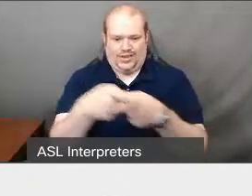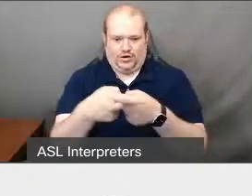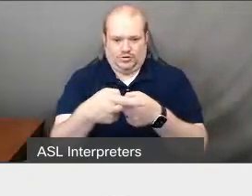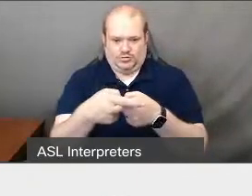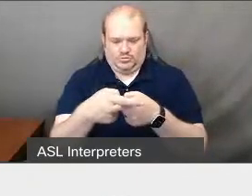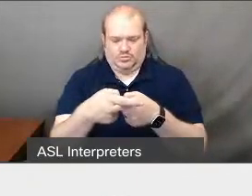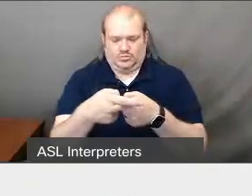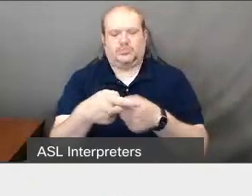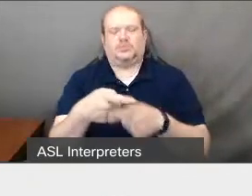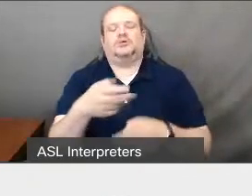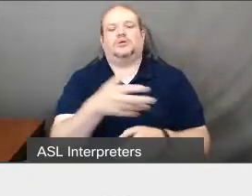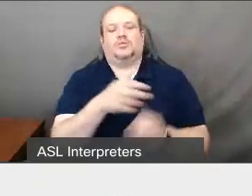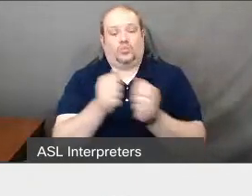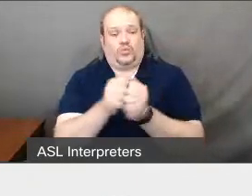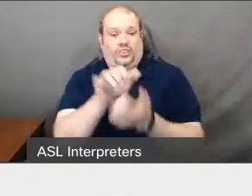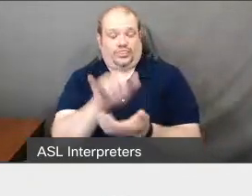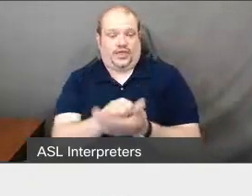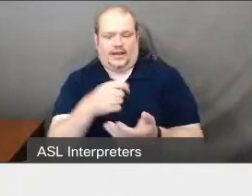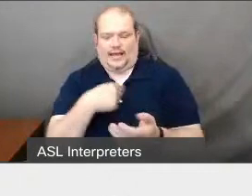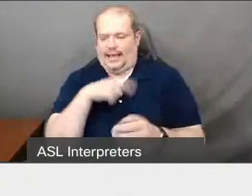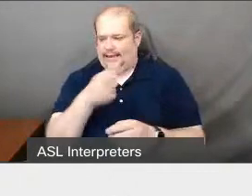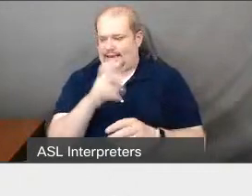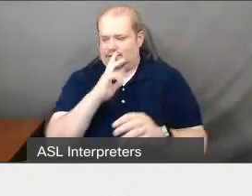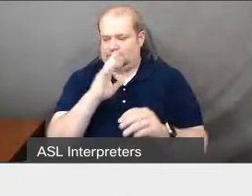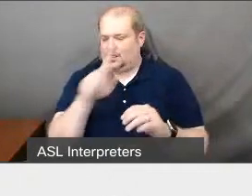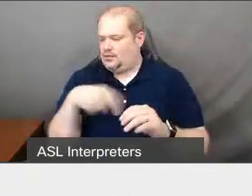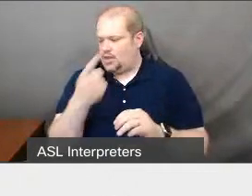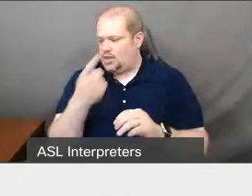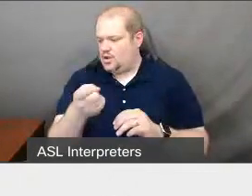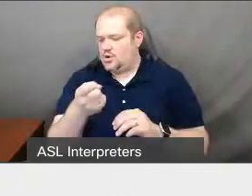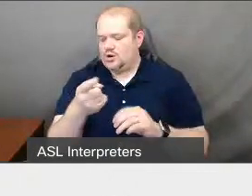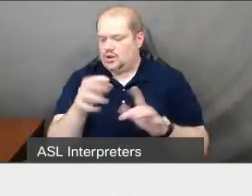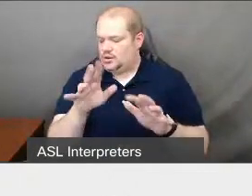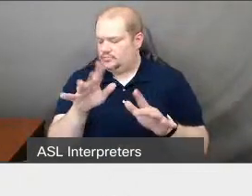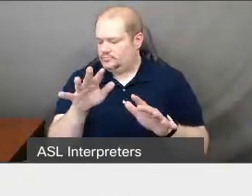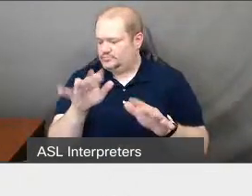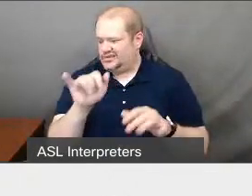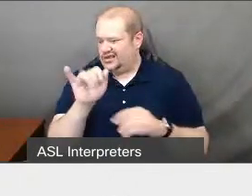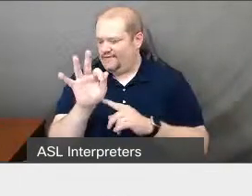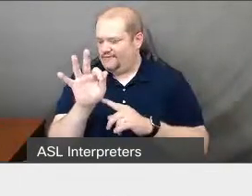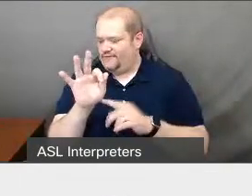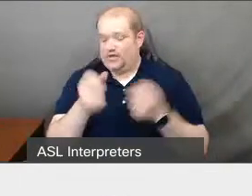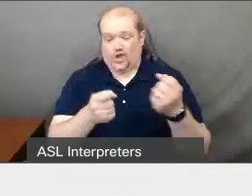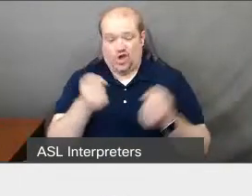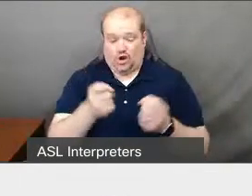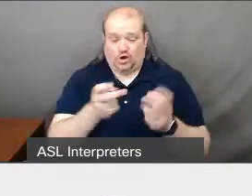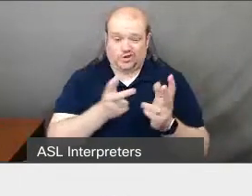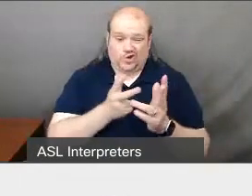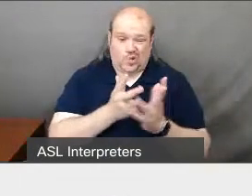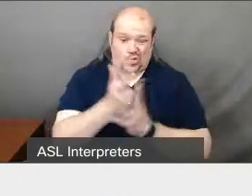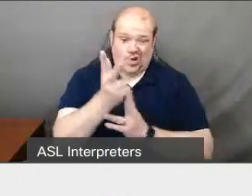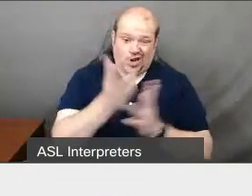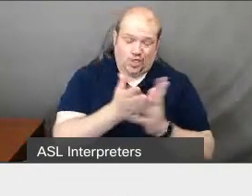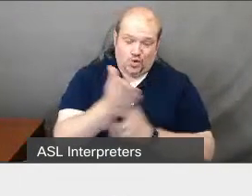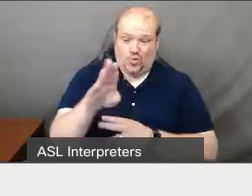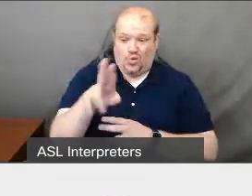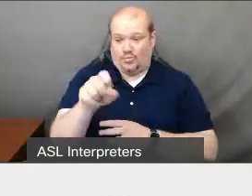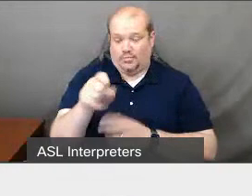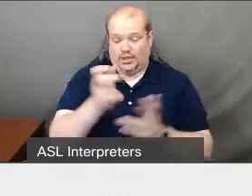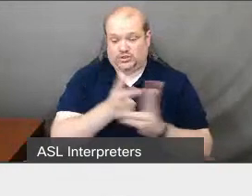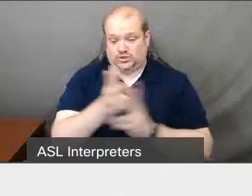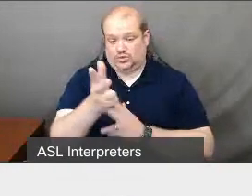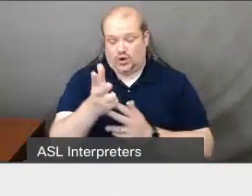intersection. For that, I cannot speak for whether cars are running through them or buses are running